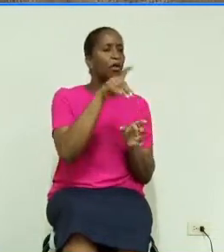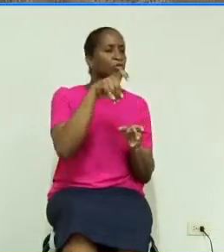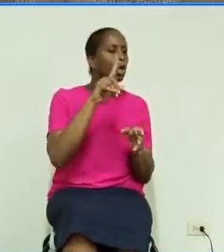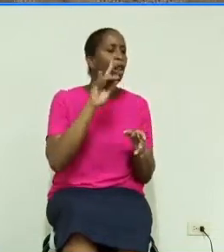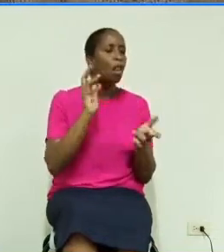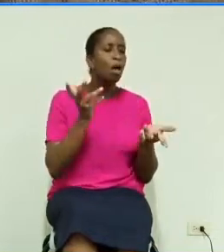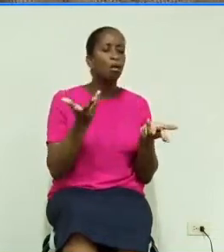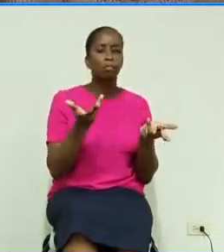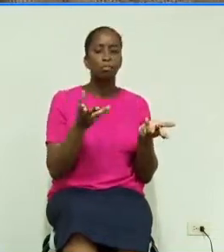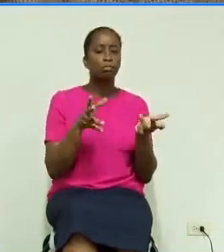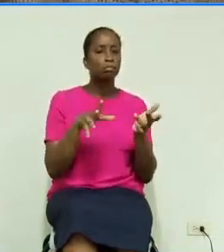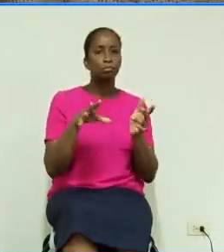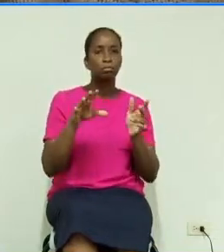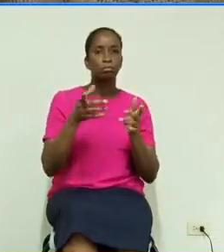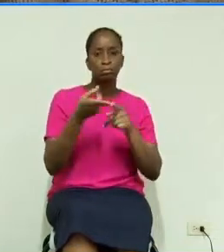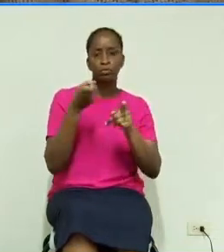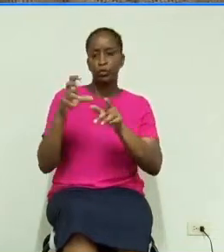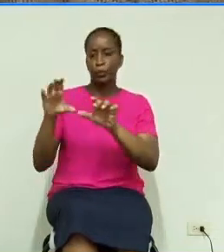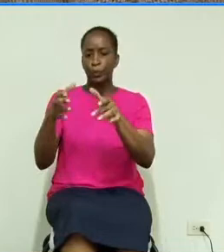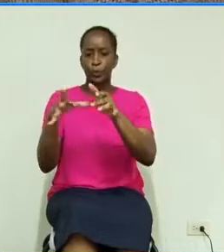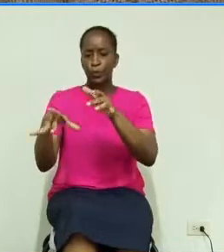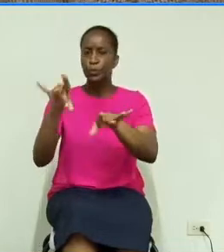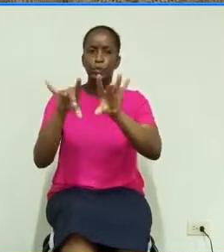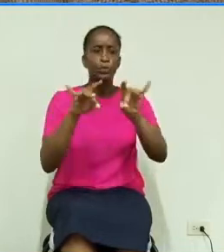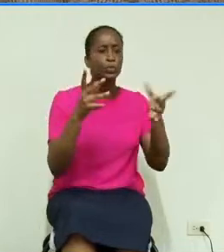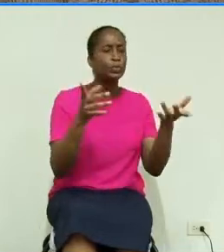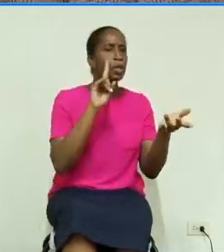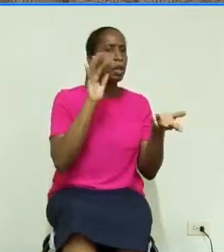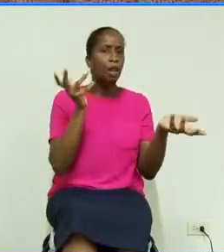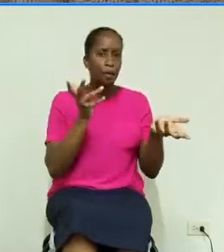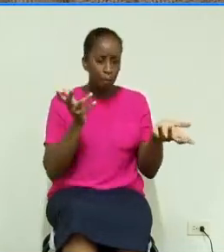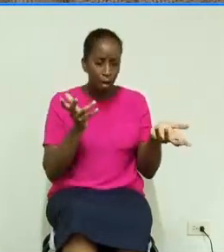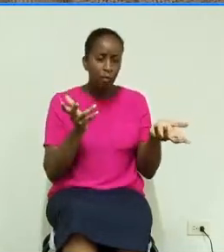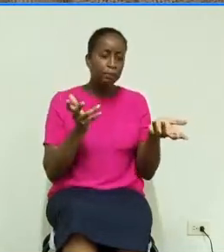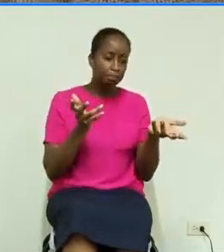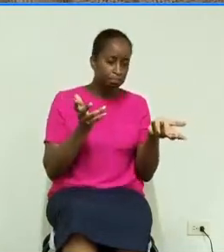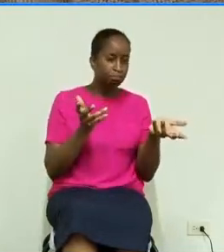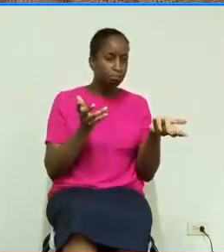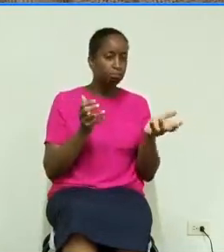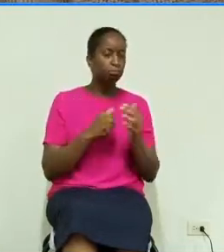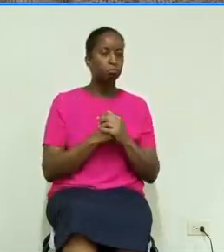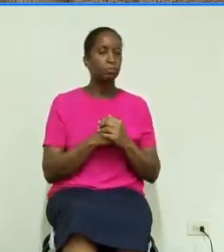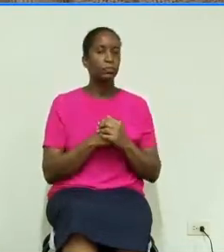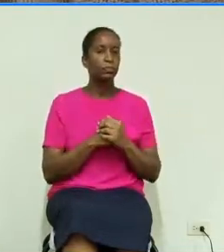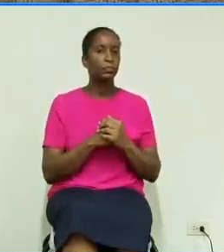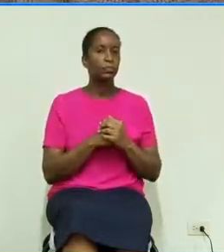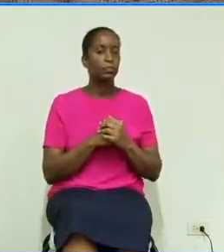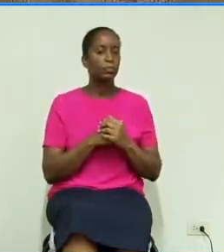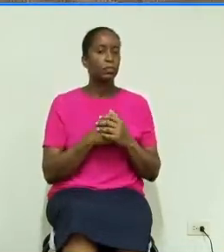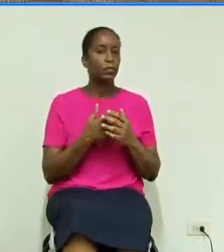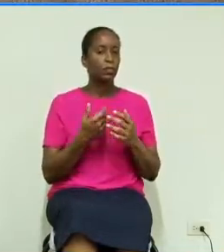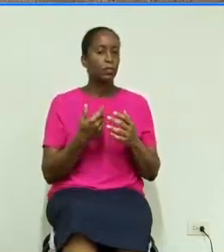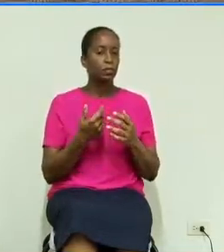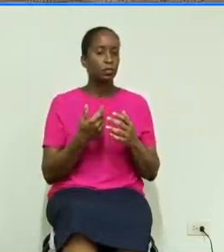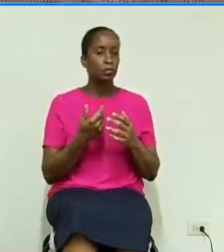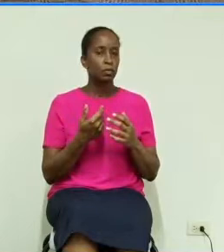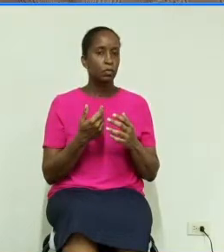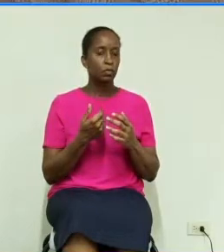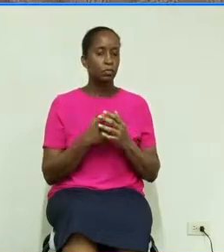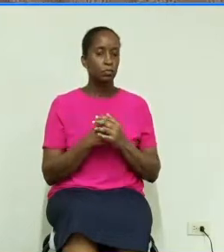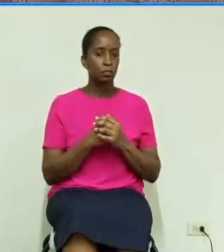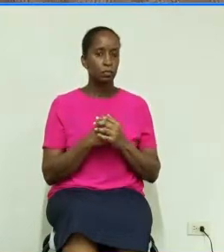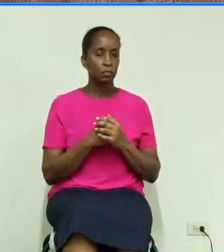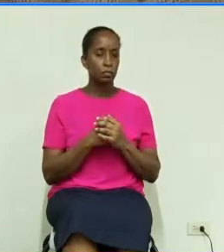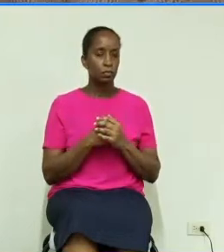government up to the same type of situation that I mentioned earlier, which is that its